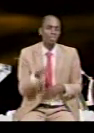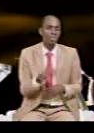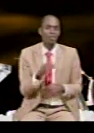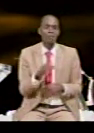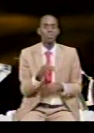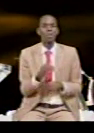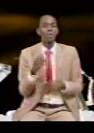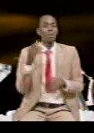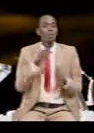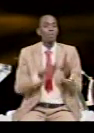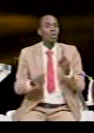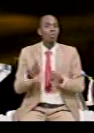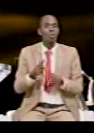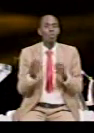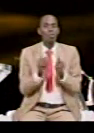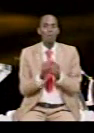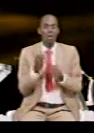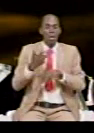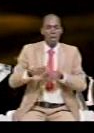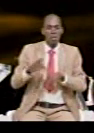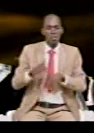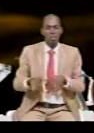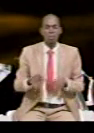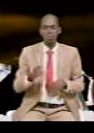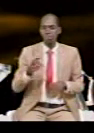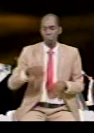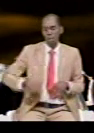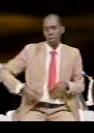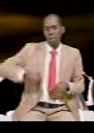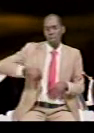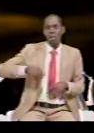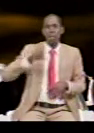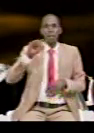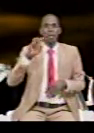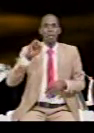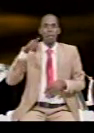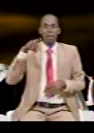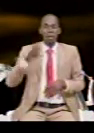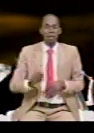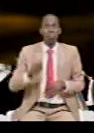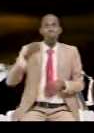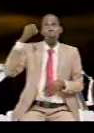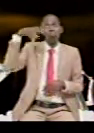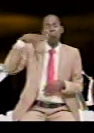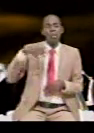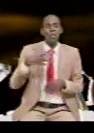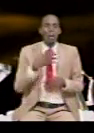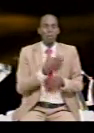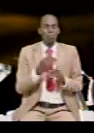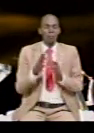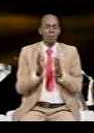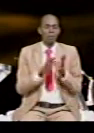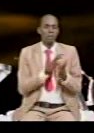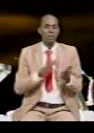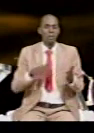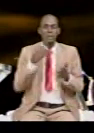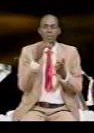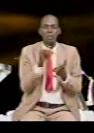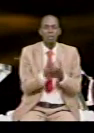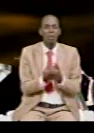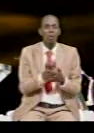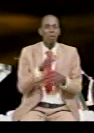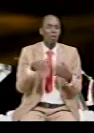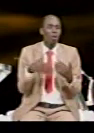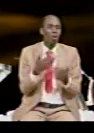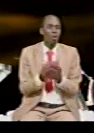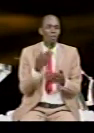lamps, just carrying lamps of religion, Jesus Christ said those virgins, those foolish virgins,